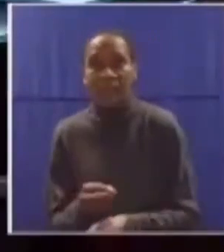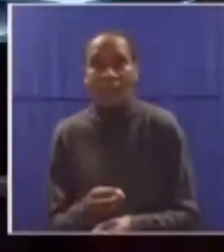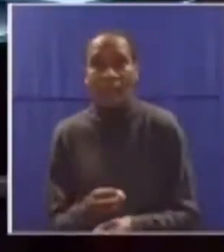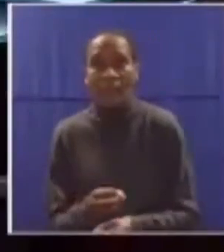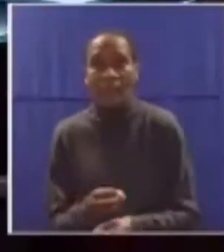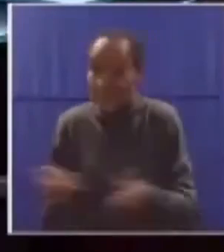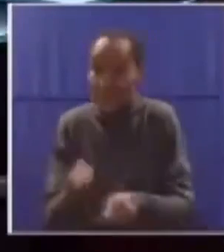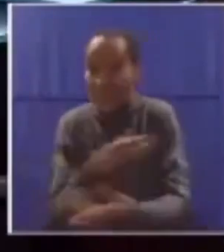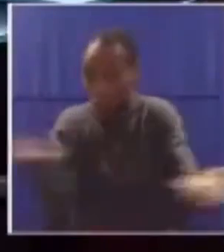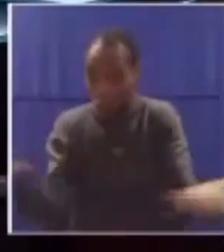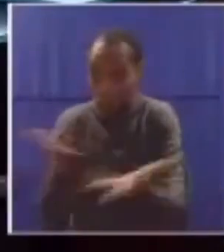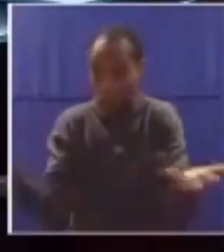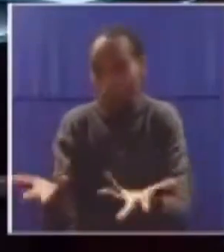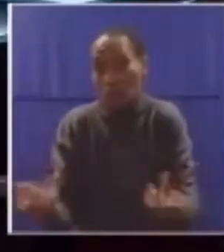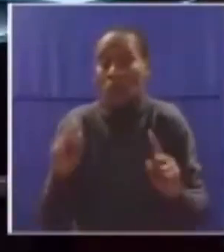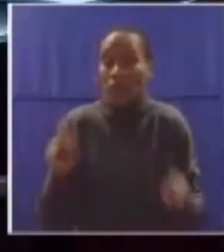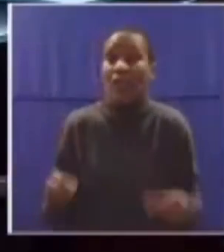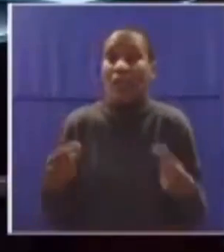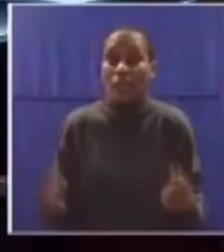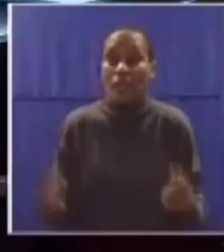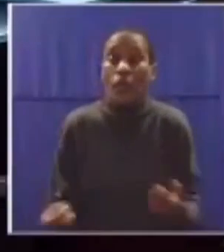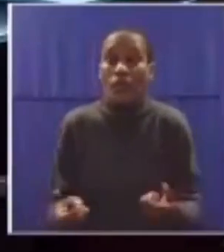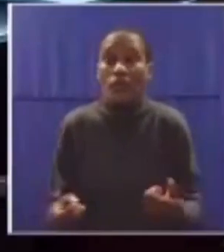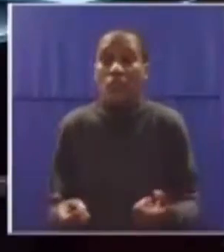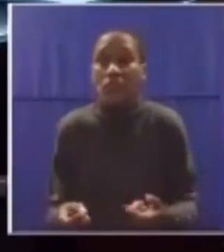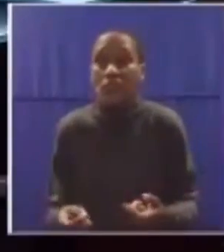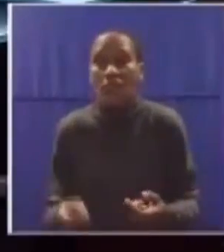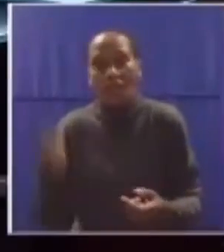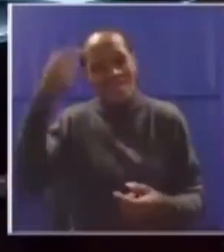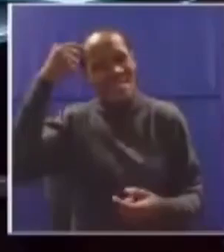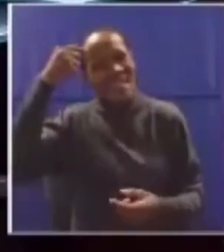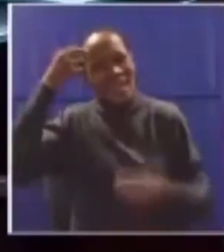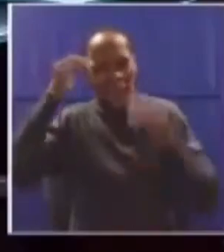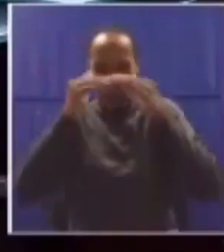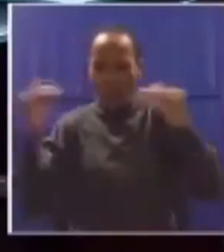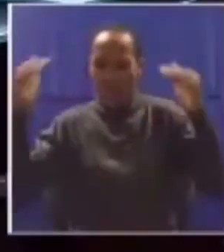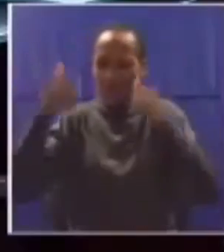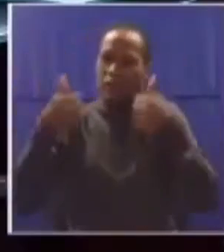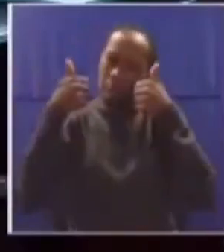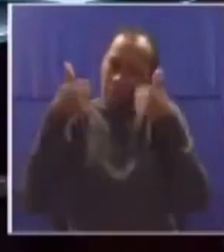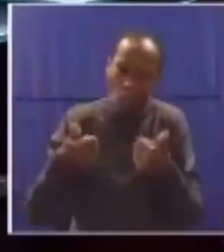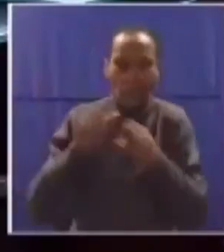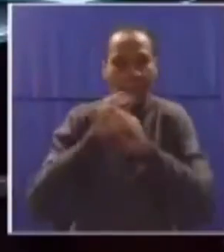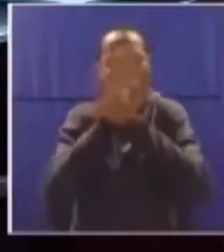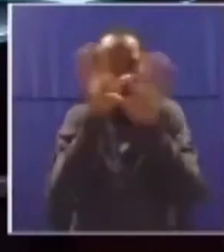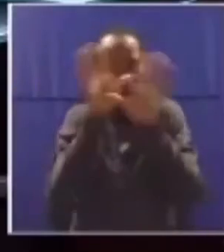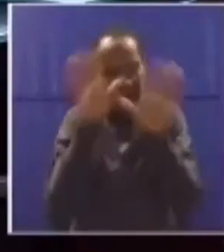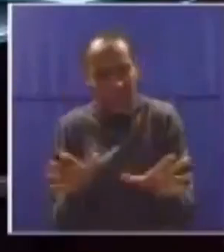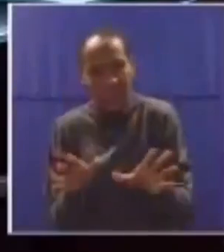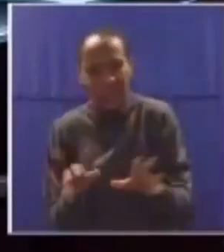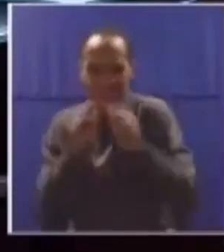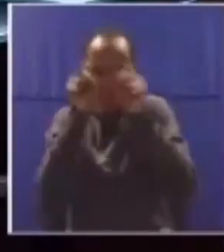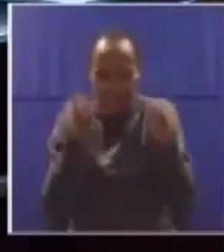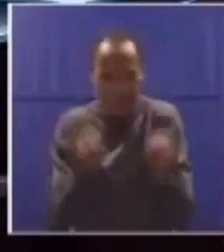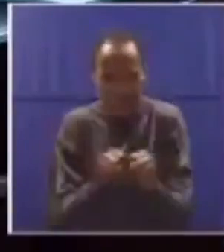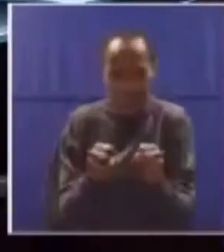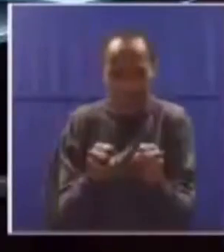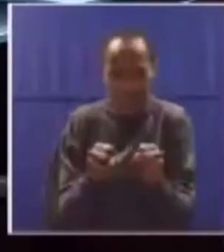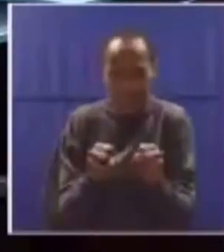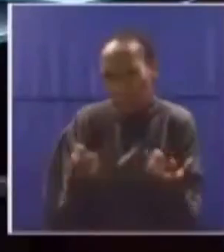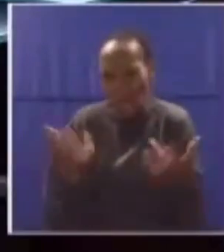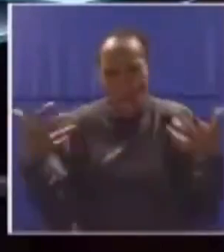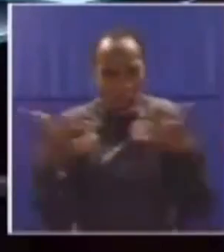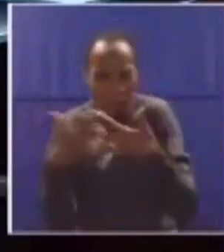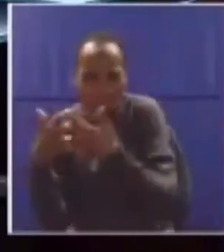of us here, are not able to operate at a cognitive level where we're coherent, we're systematic, we can make